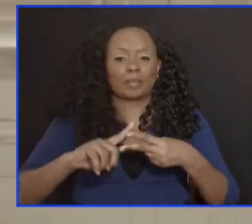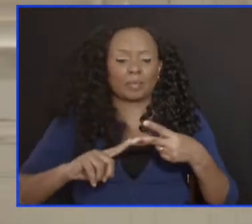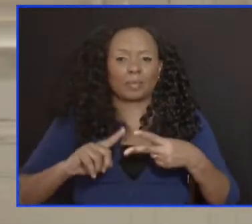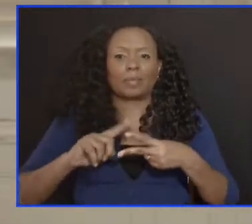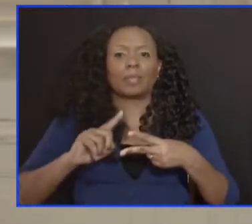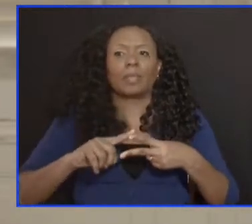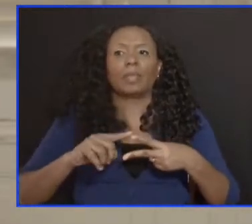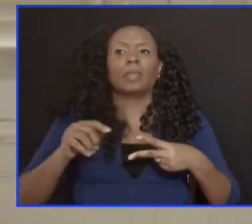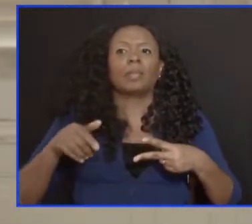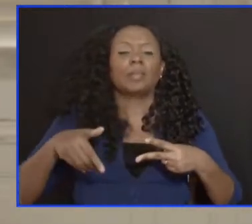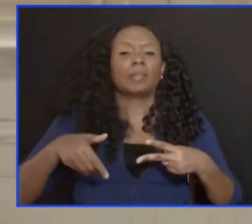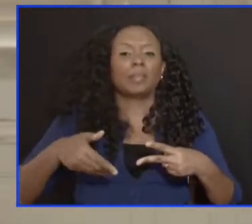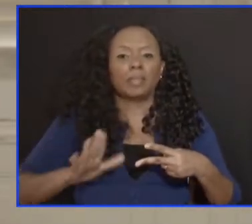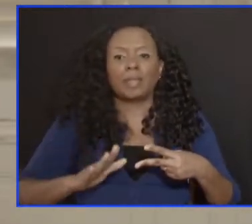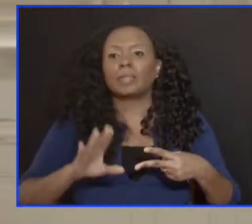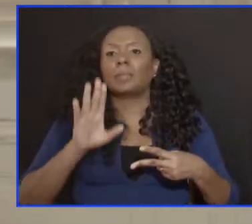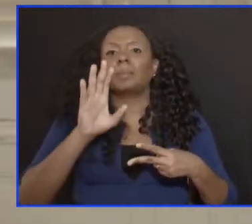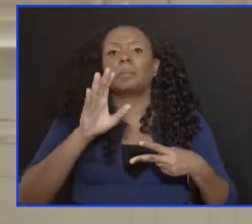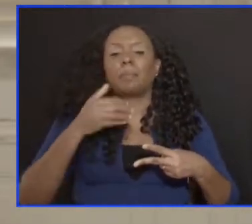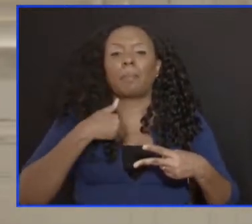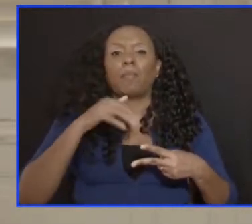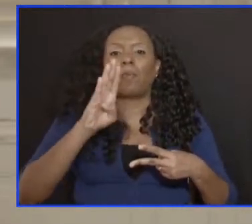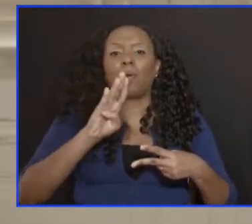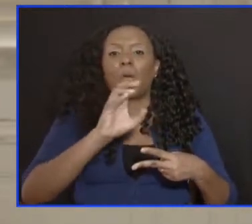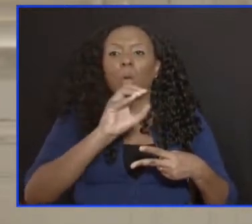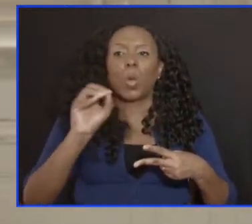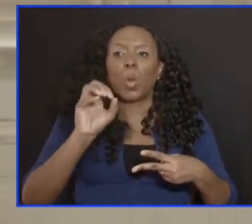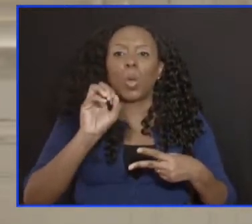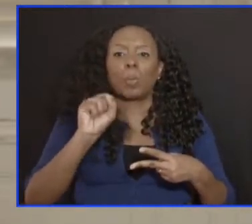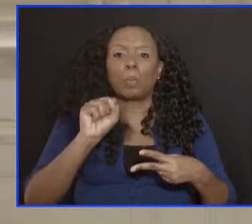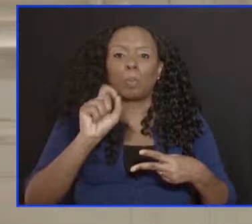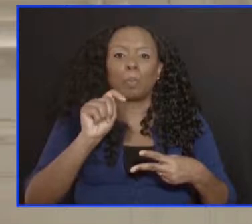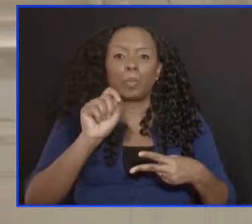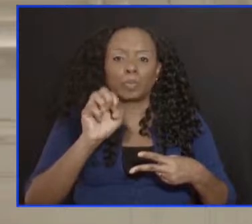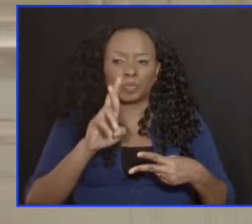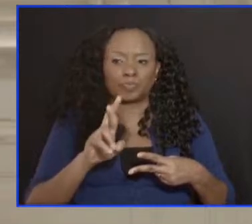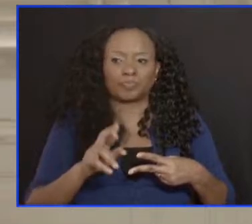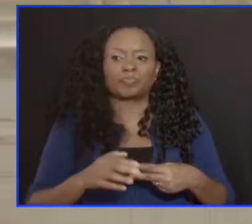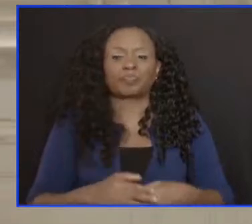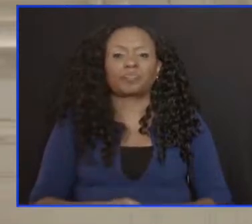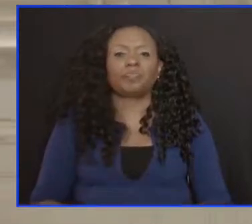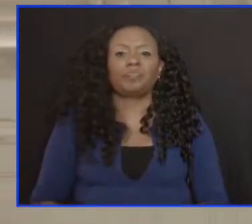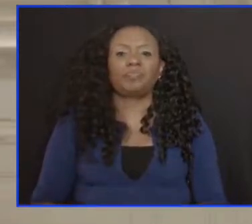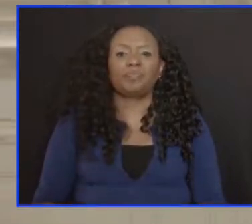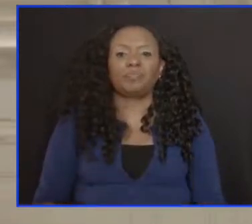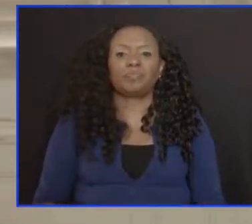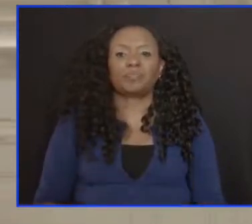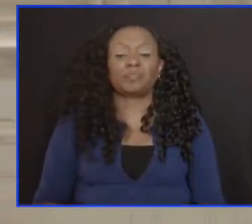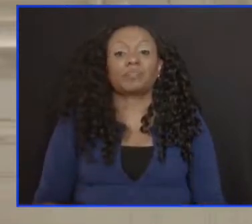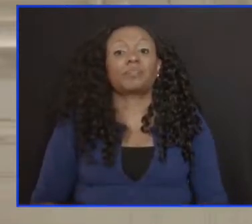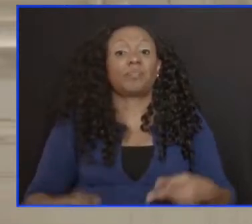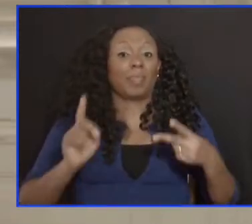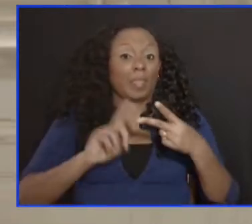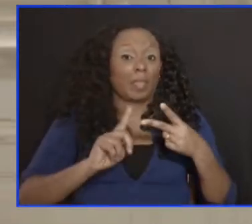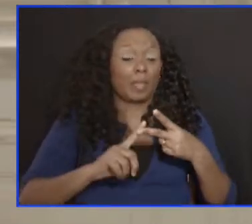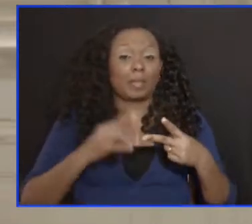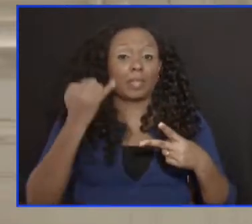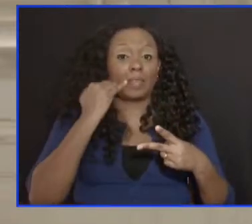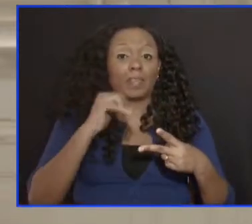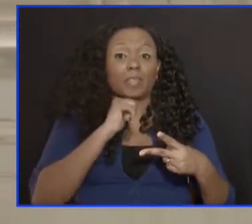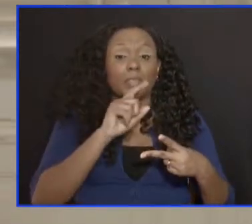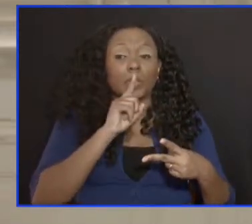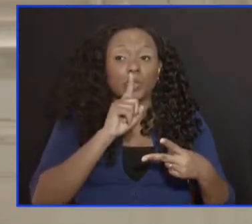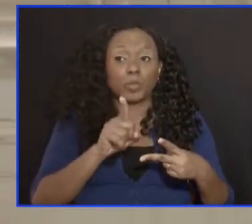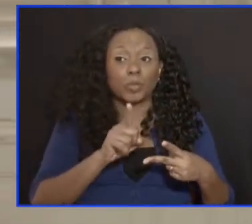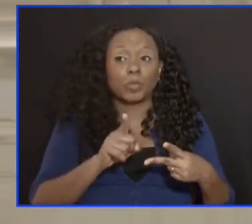boosted, get auntie boosted, get uncle boosted. And if you ain't sure and they have COVID,